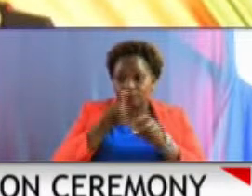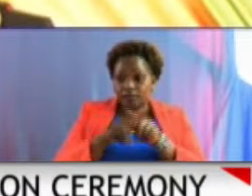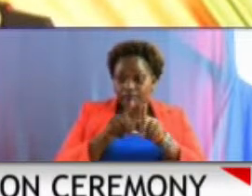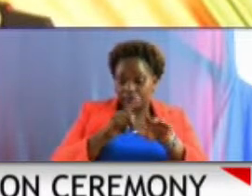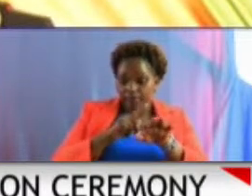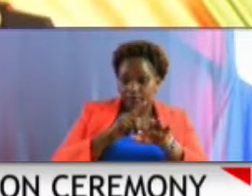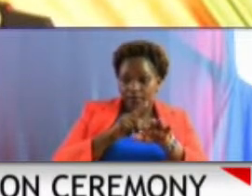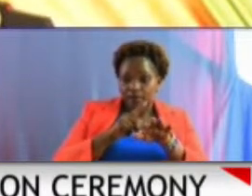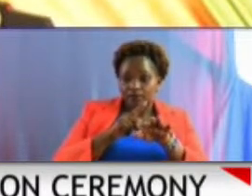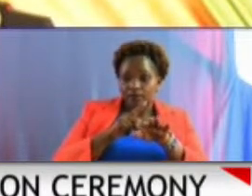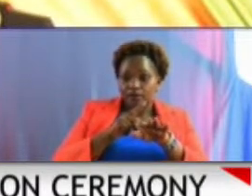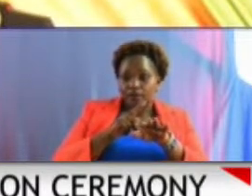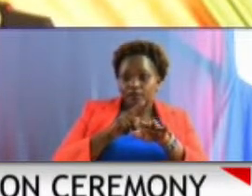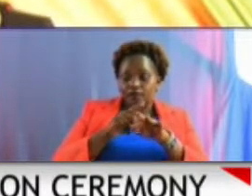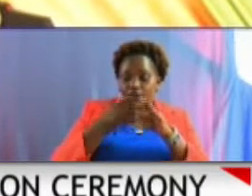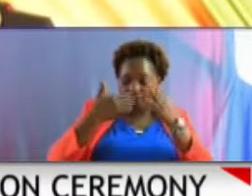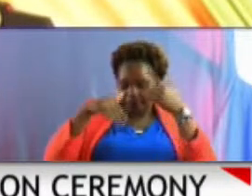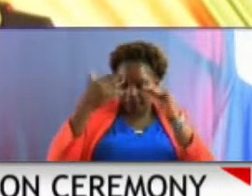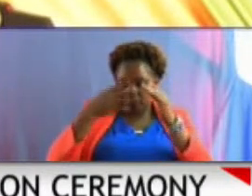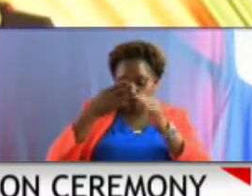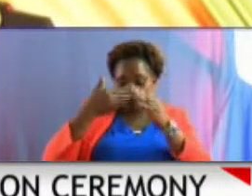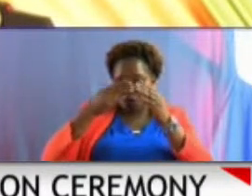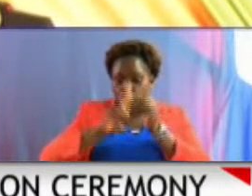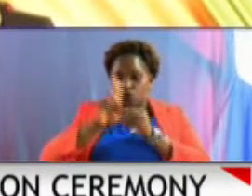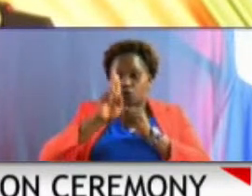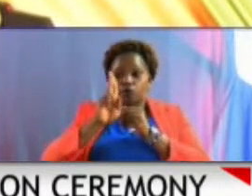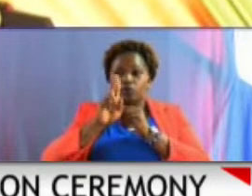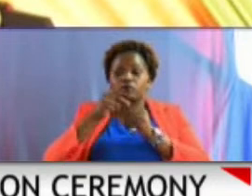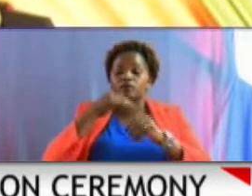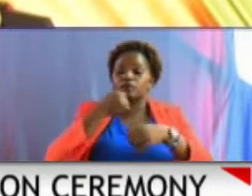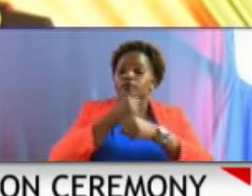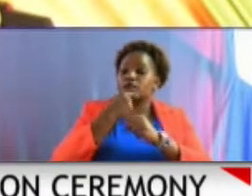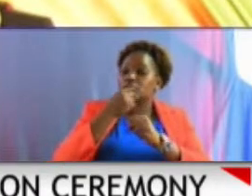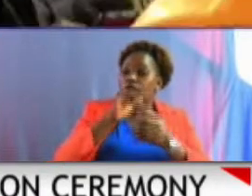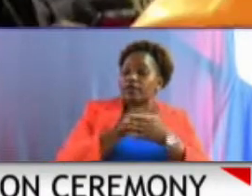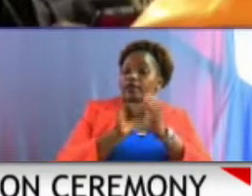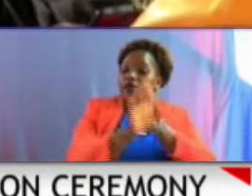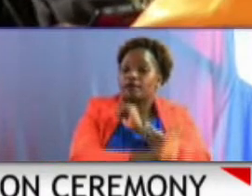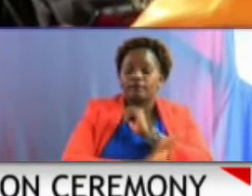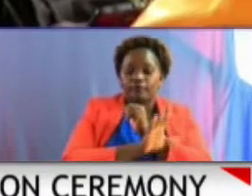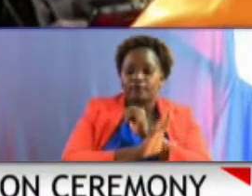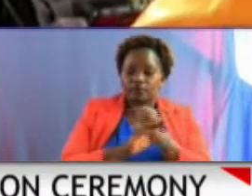under His Excellency President Uhuru Kenyatta is committed to ensure that the country is at